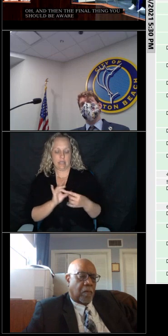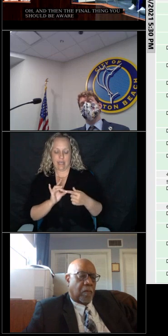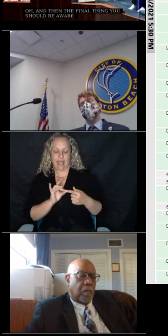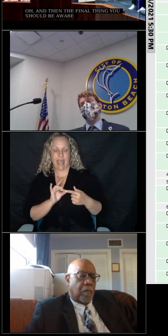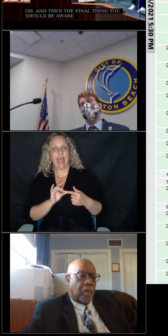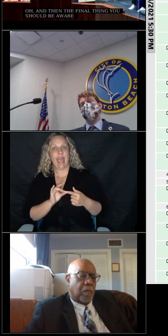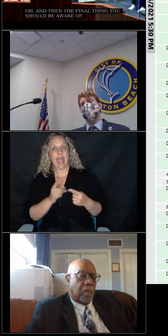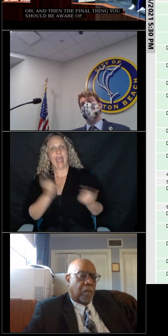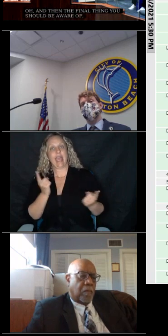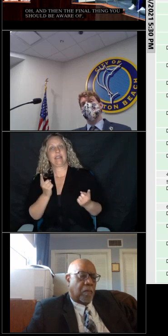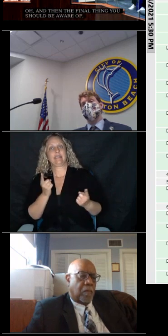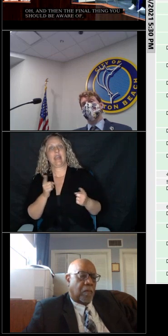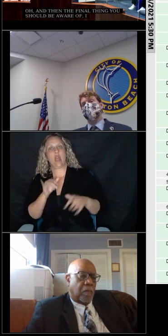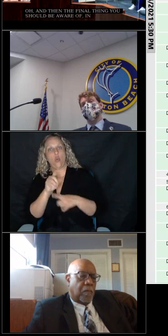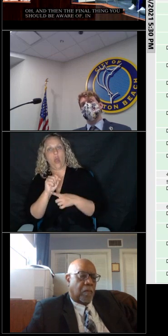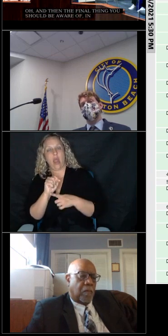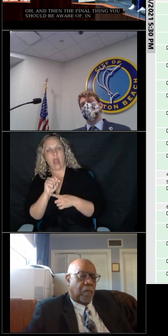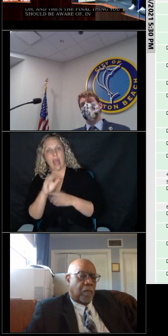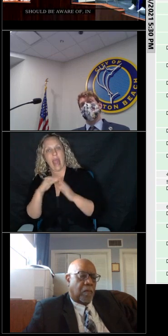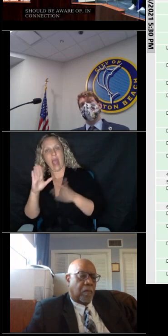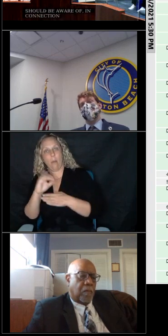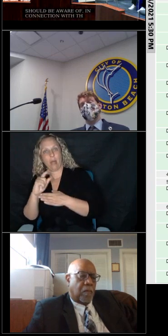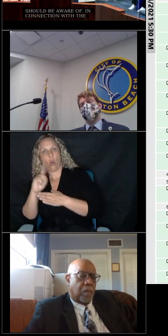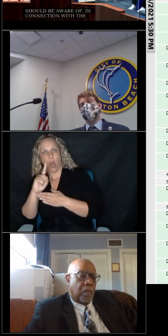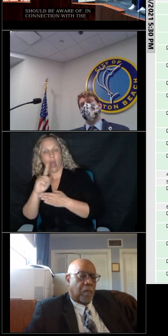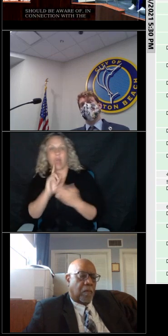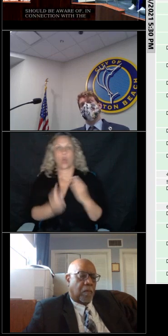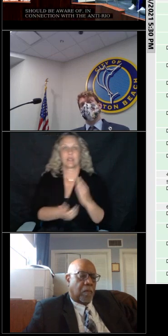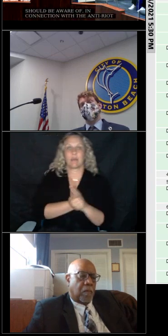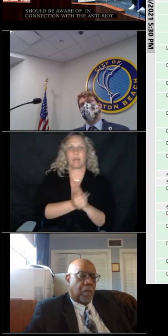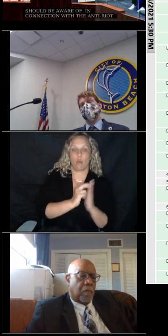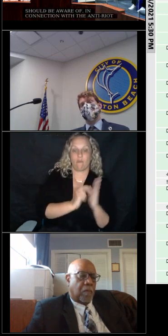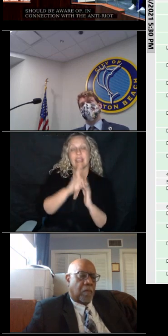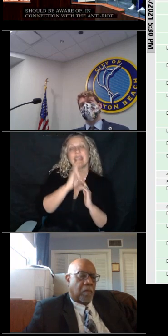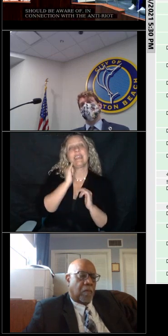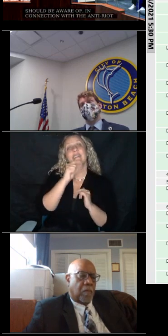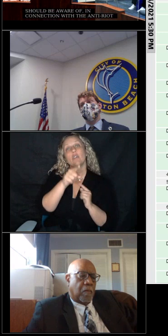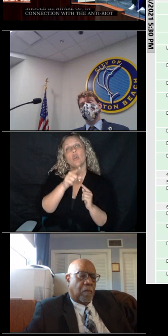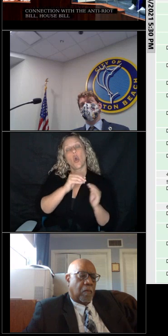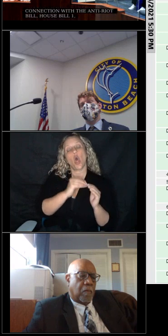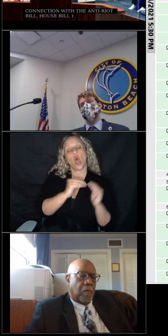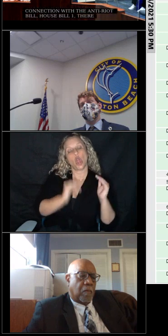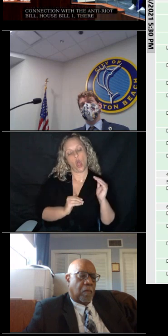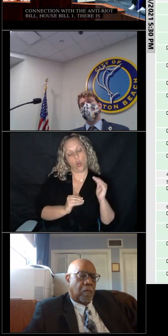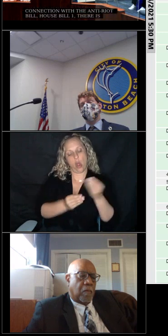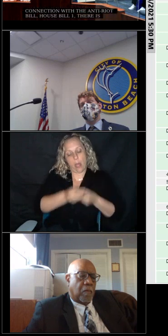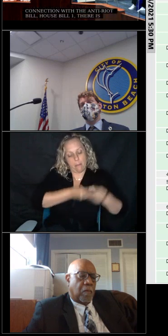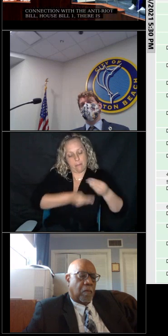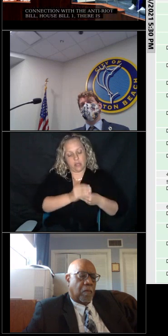anti-riot bill, House Bill 1, there is a provision that if you lower the budget of your law